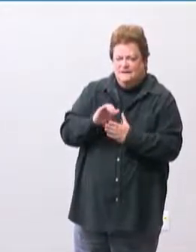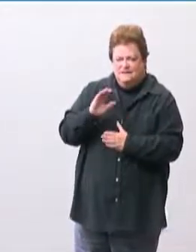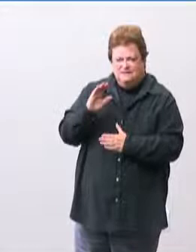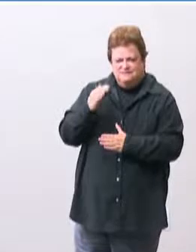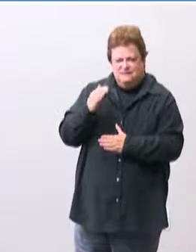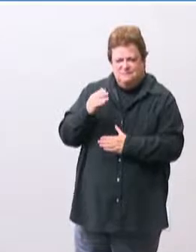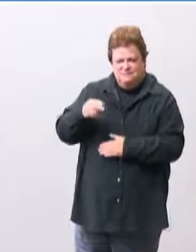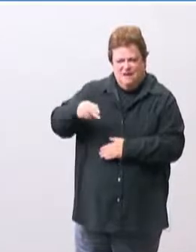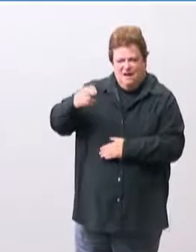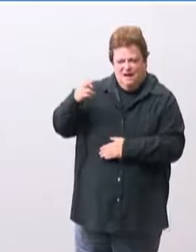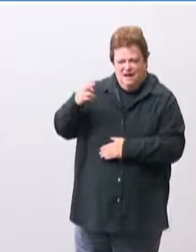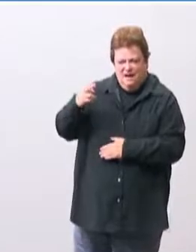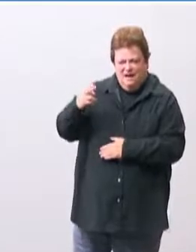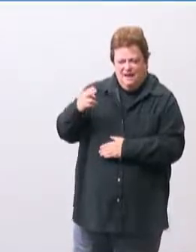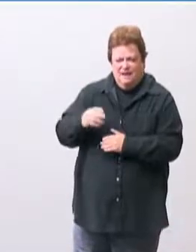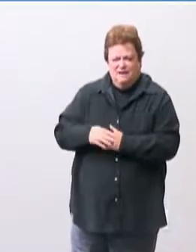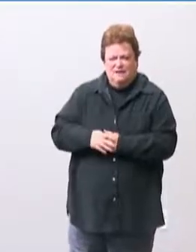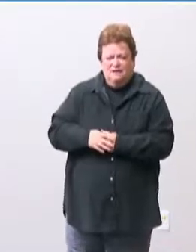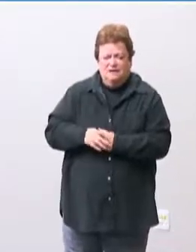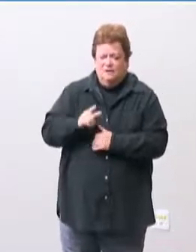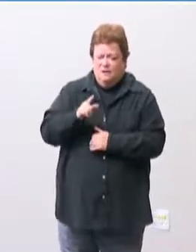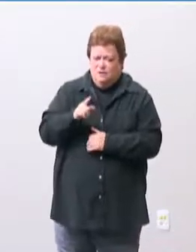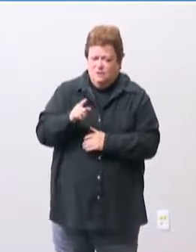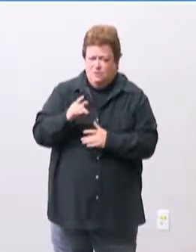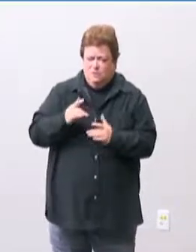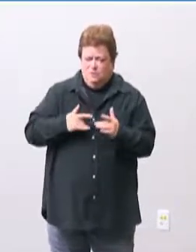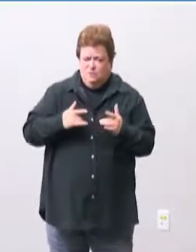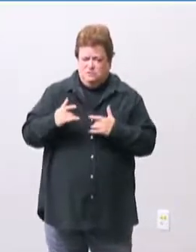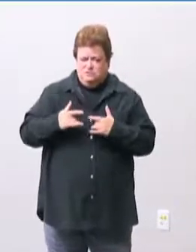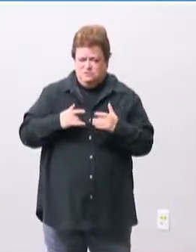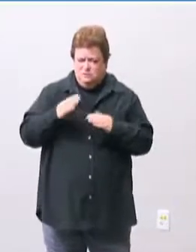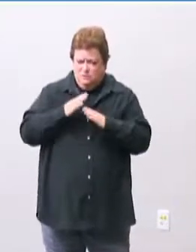high. Are you concerned about,